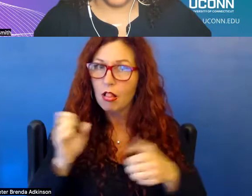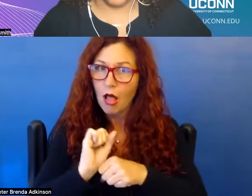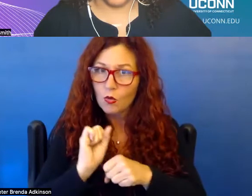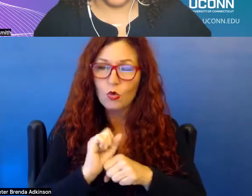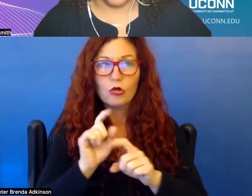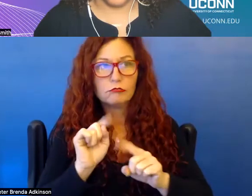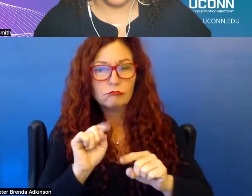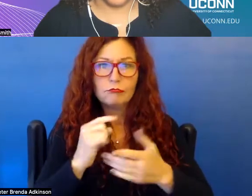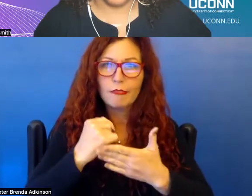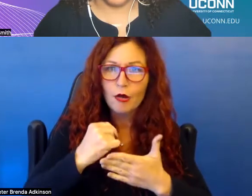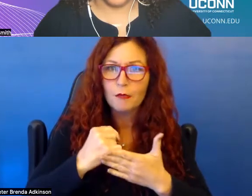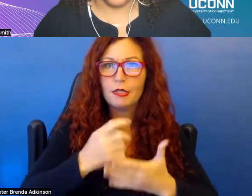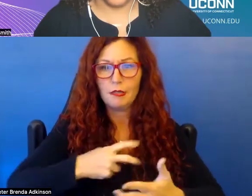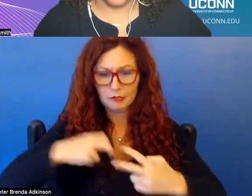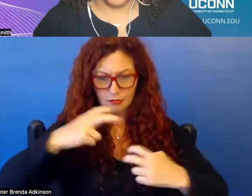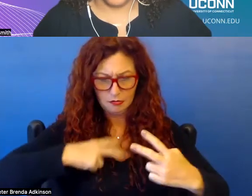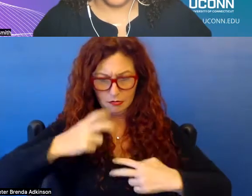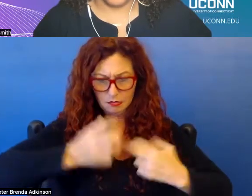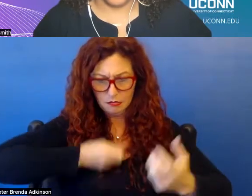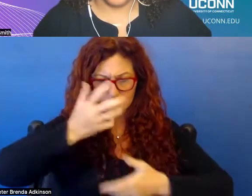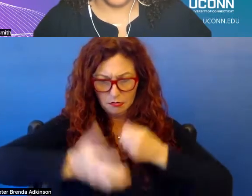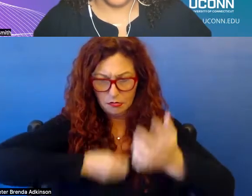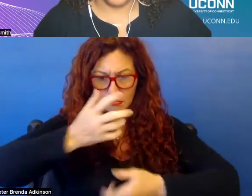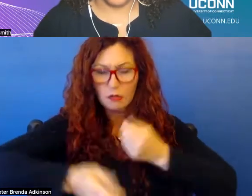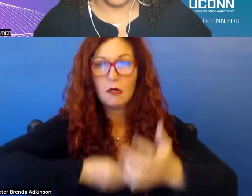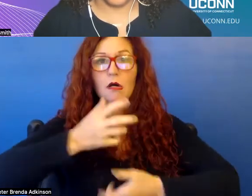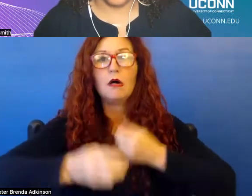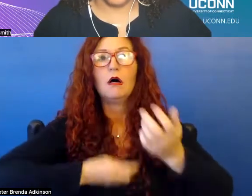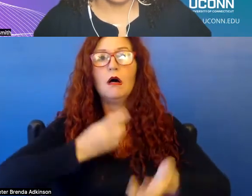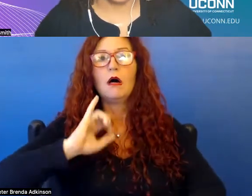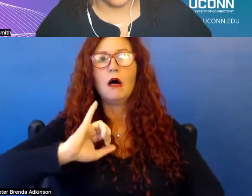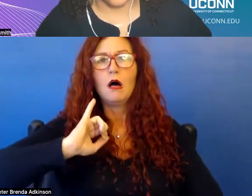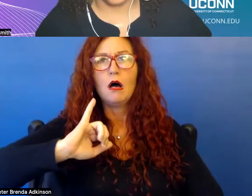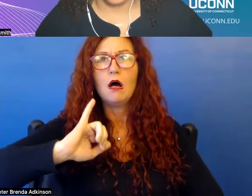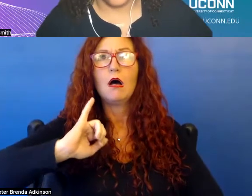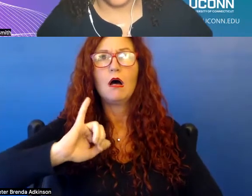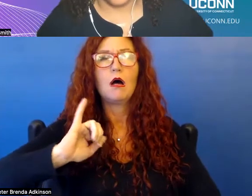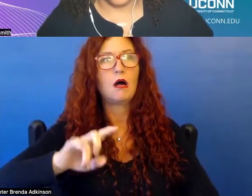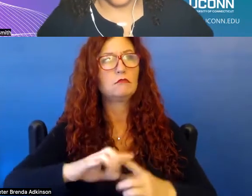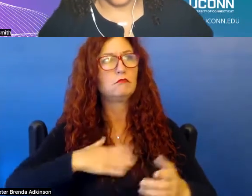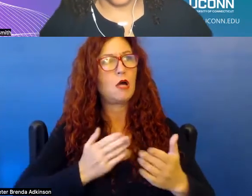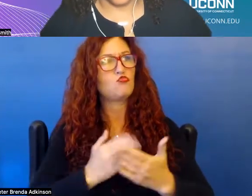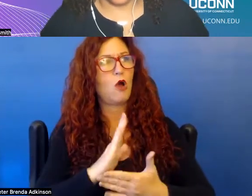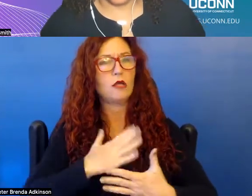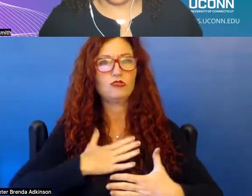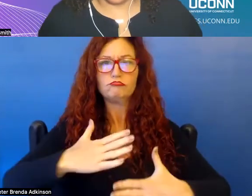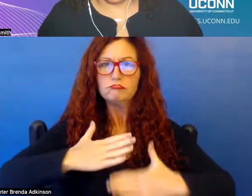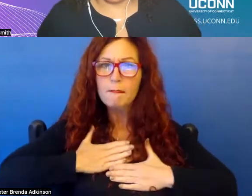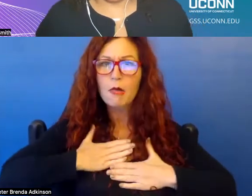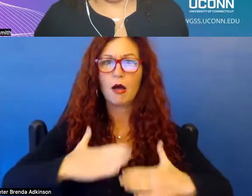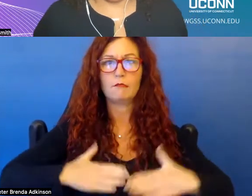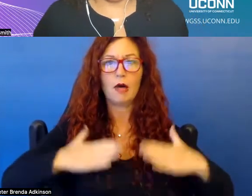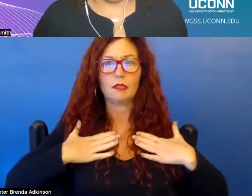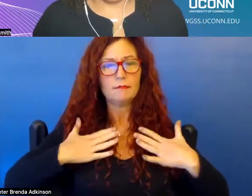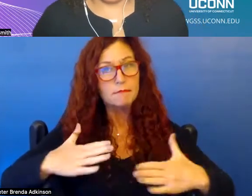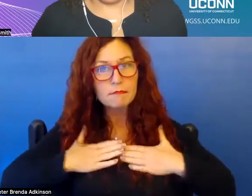doing this work to understand, I did have a right to bodily autonomy. It's okay that I had consensual sex the next night to try to, you